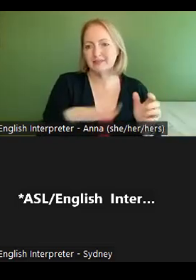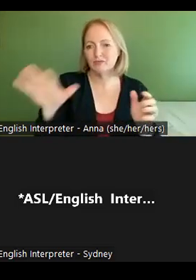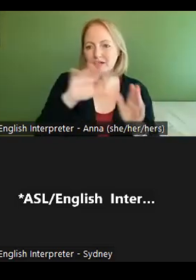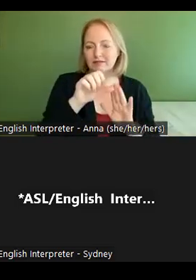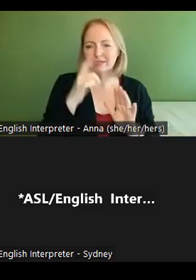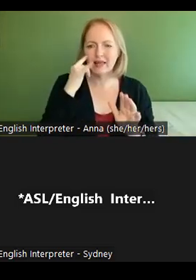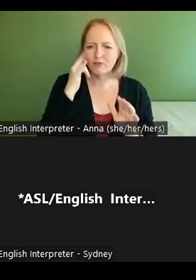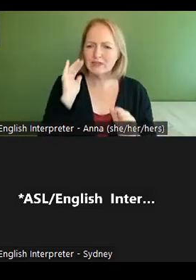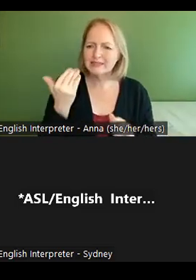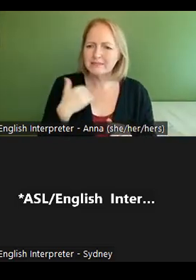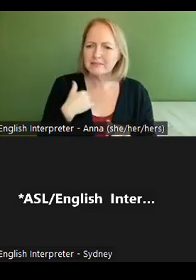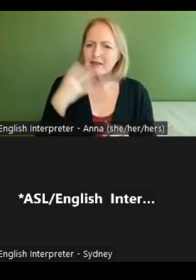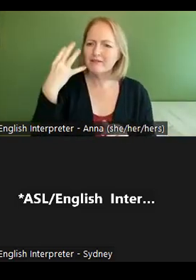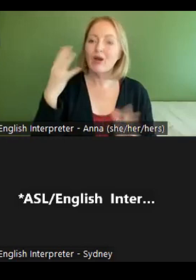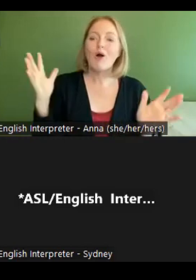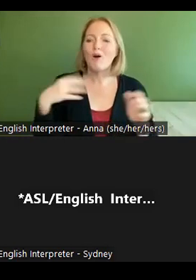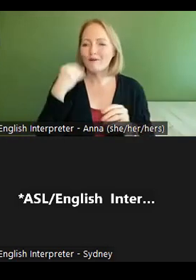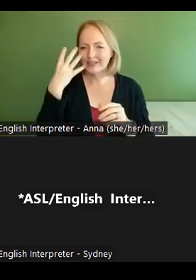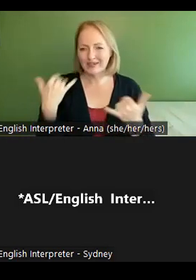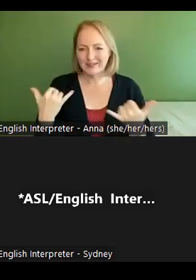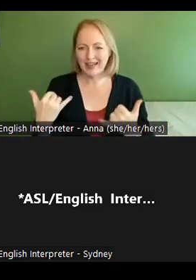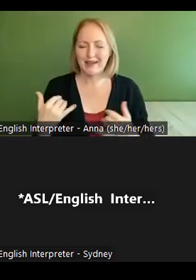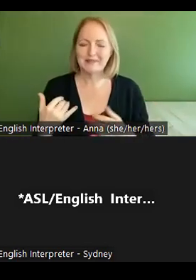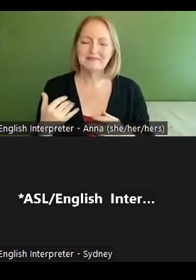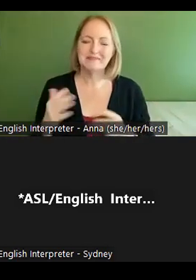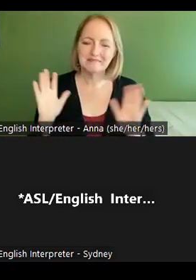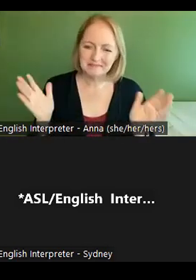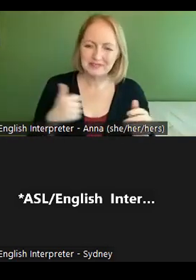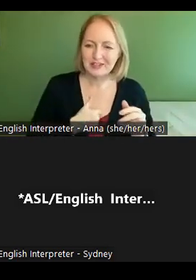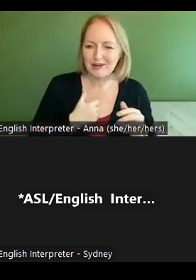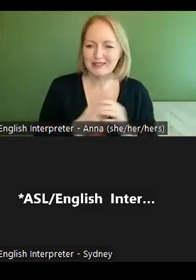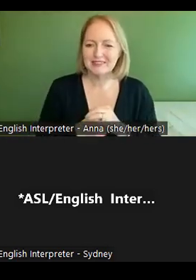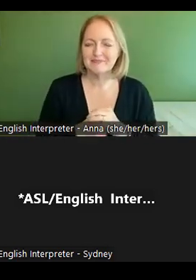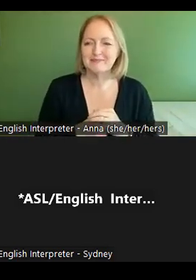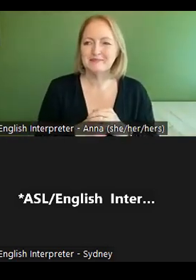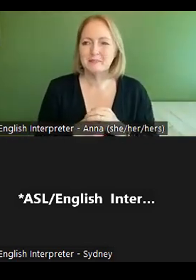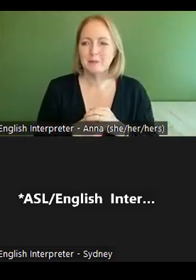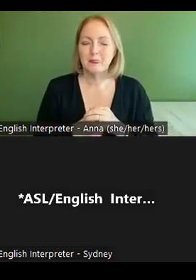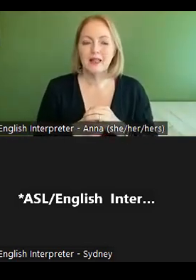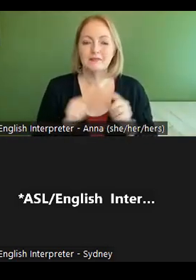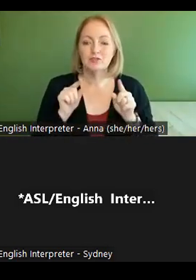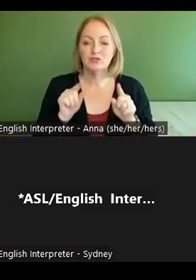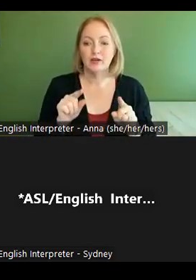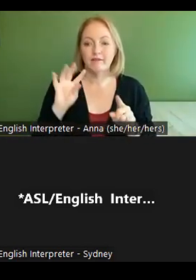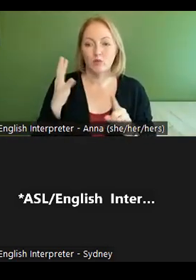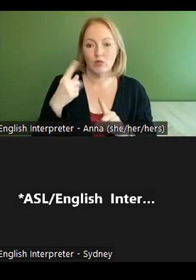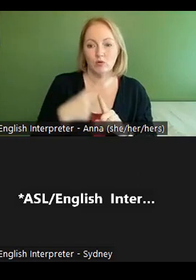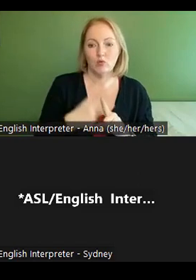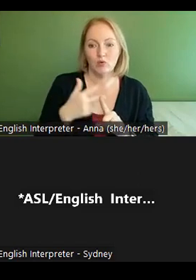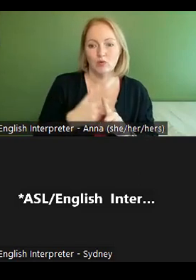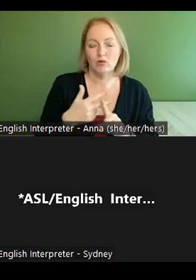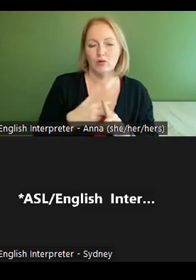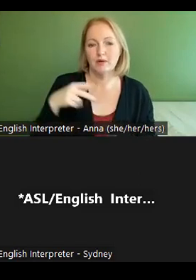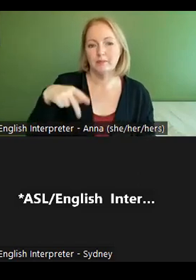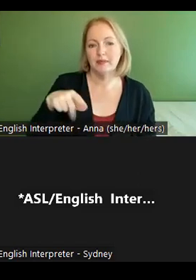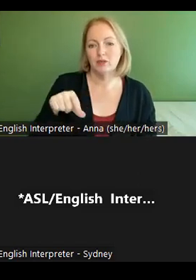my video is not working. Let's try again. Sorry about that. During the fourth quarter, PQIB